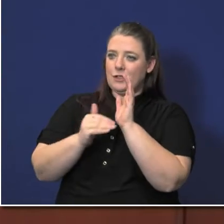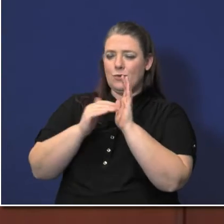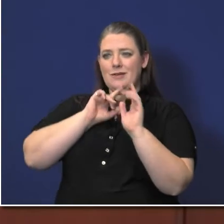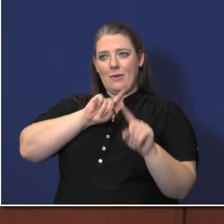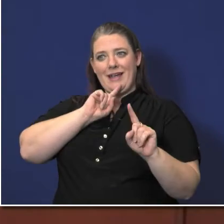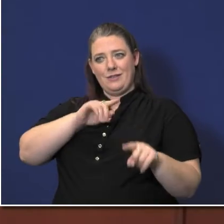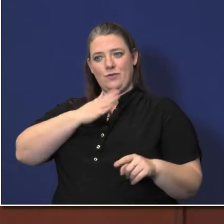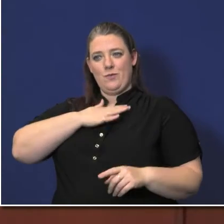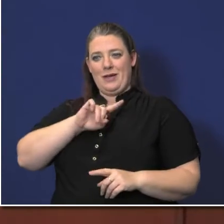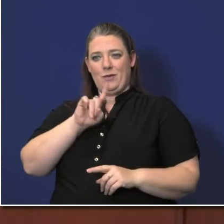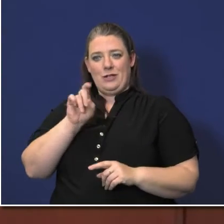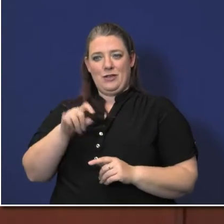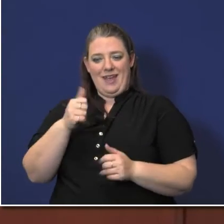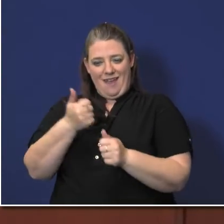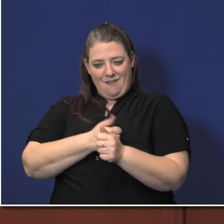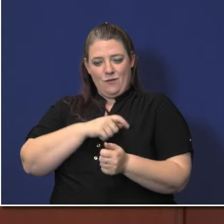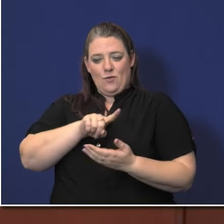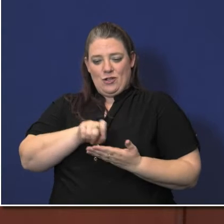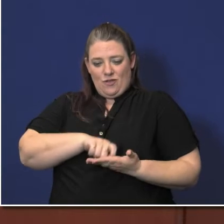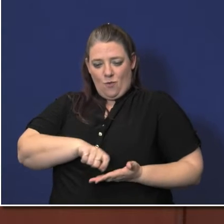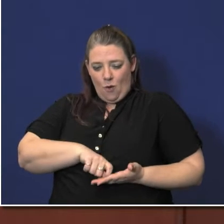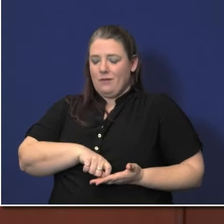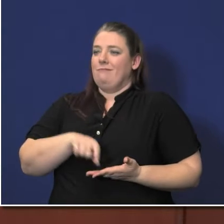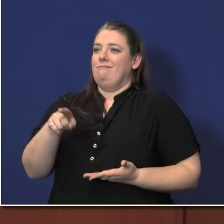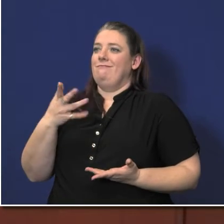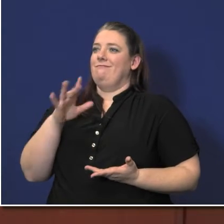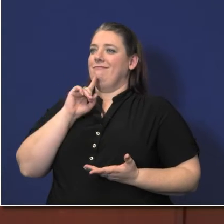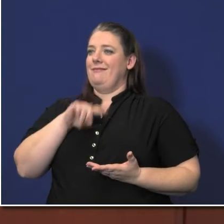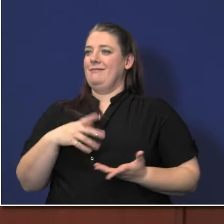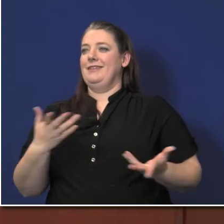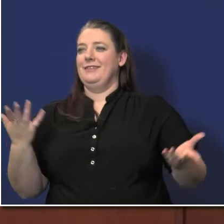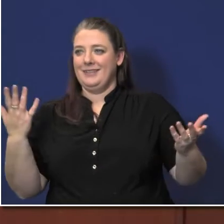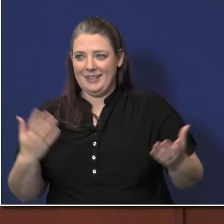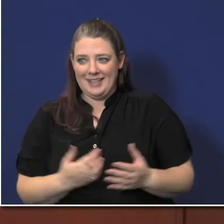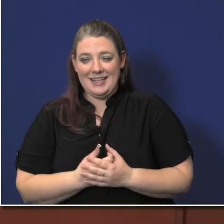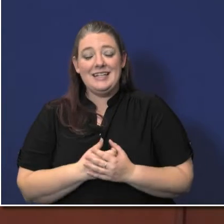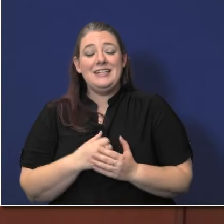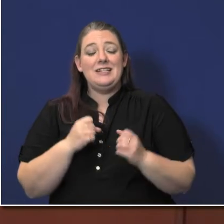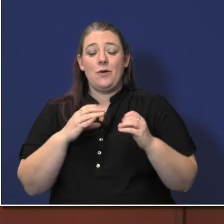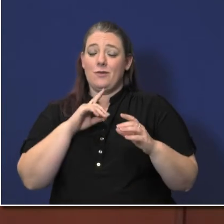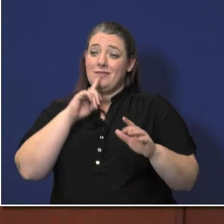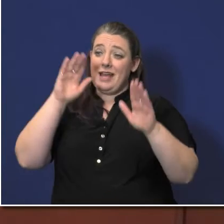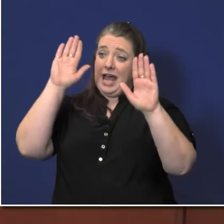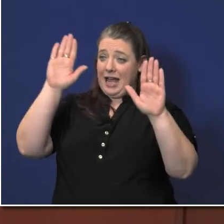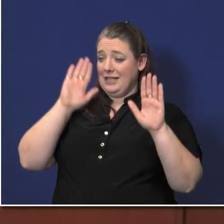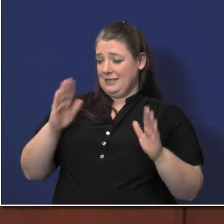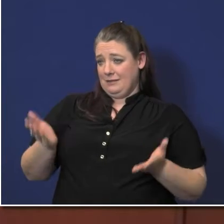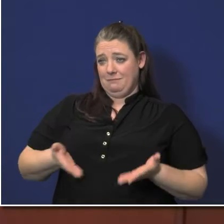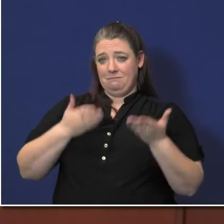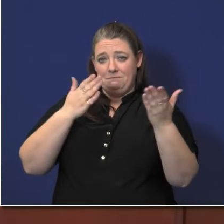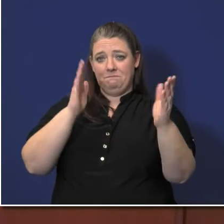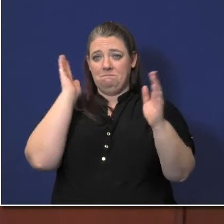the questions that I was writing down. So an excellent presentation.